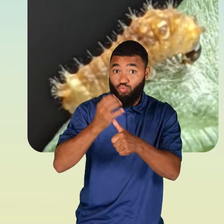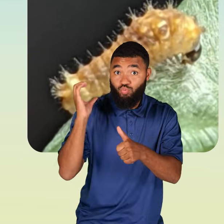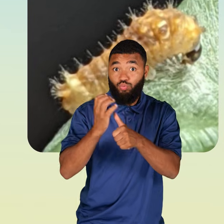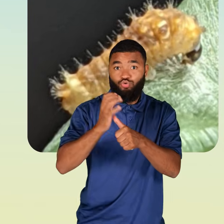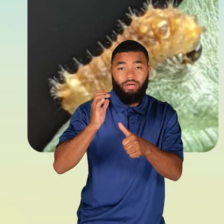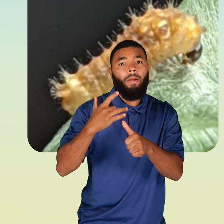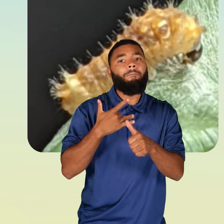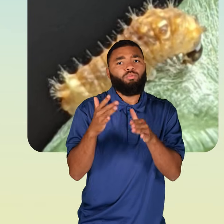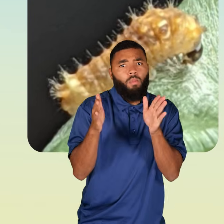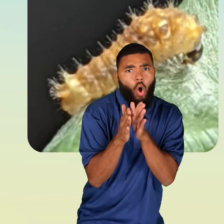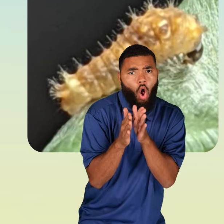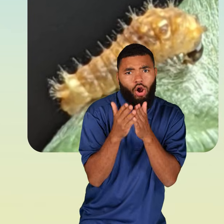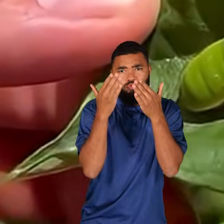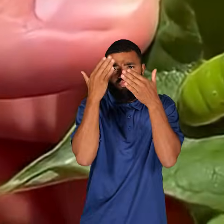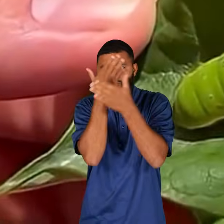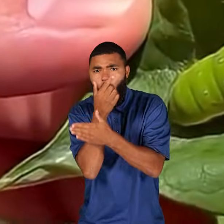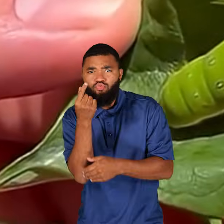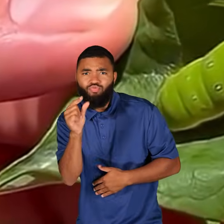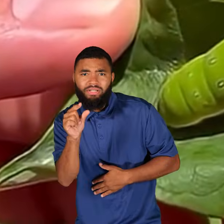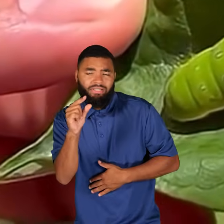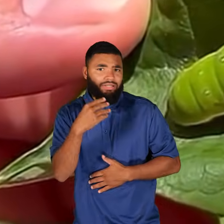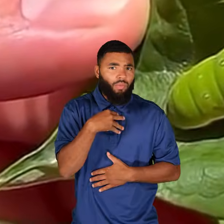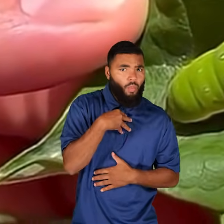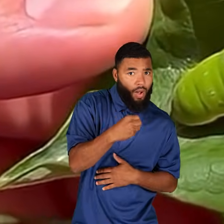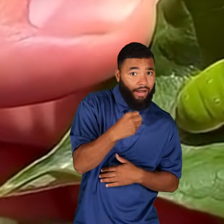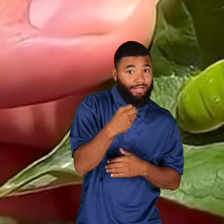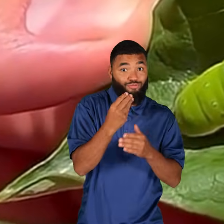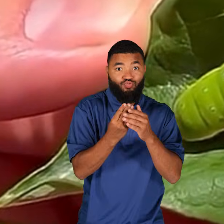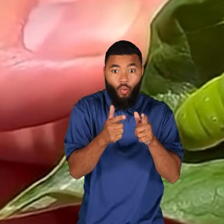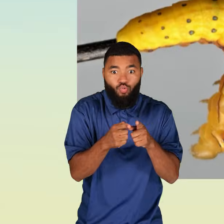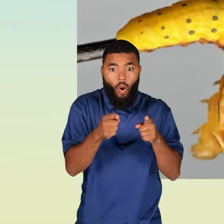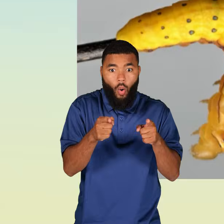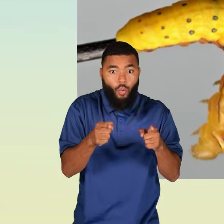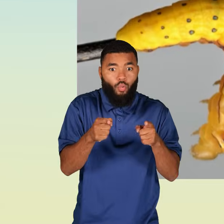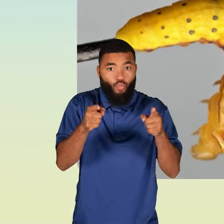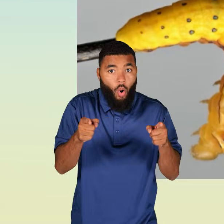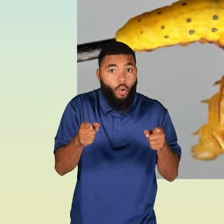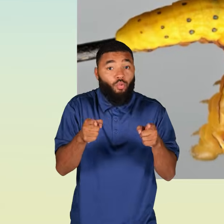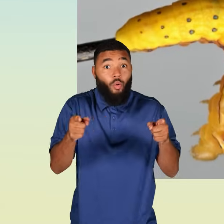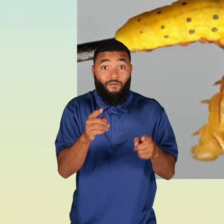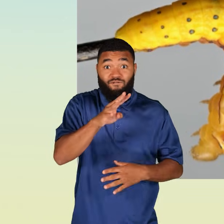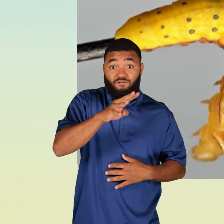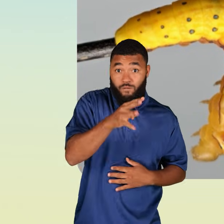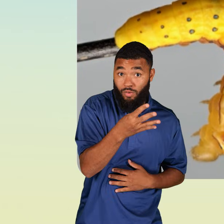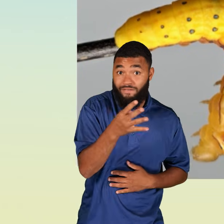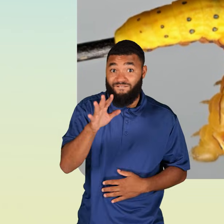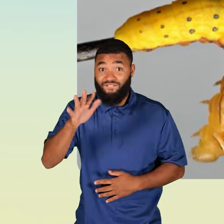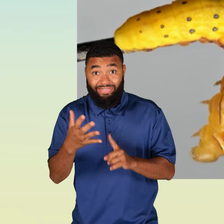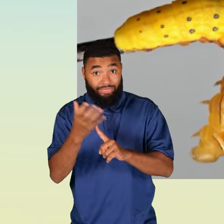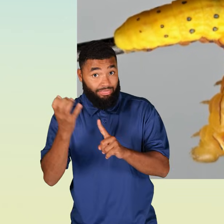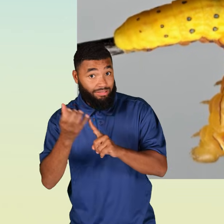small, dark green, and white, growing each time it sheds its skin. In the 4th and 5th stage,